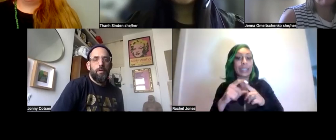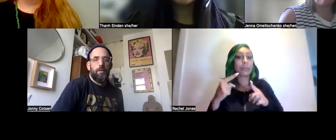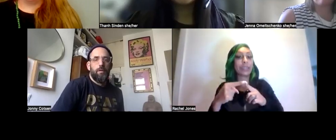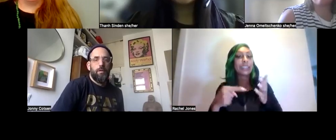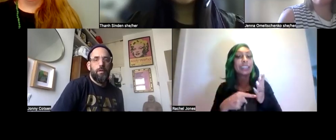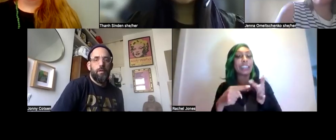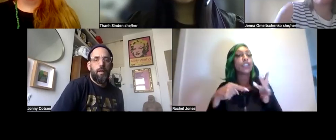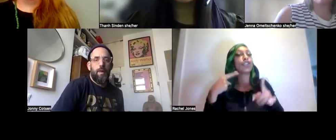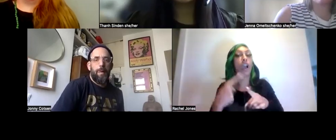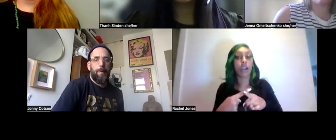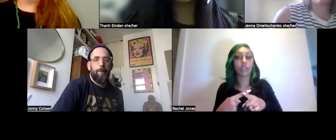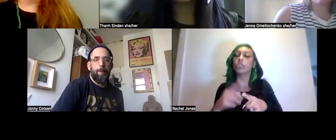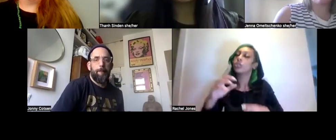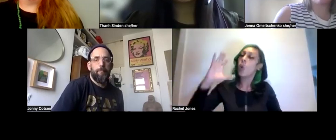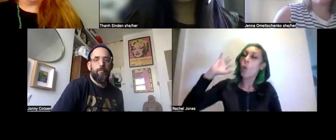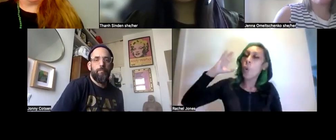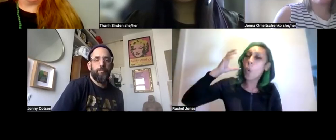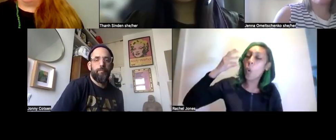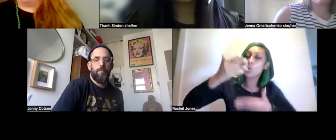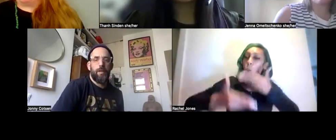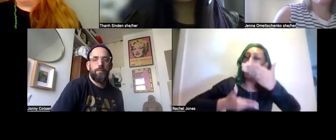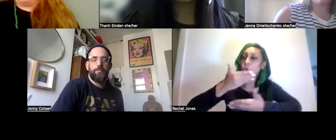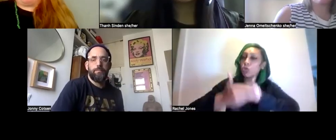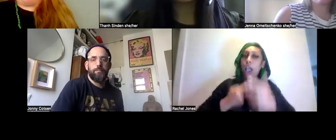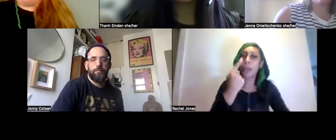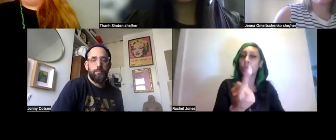Thanh, could you just give an audio description of yourself, please?